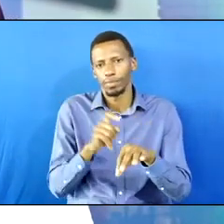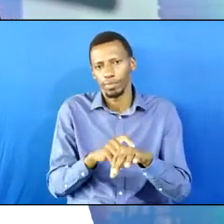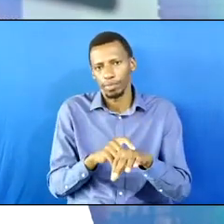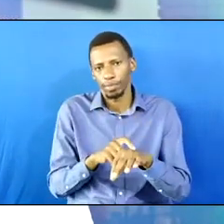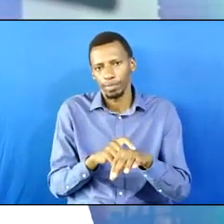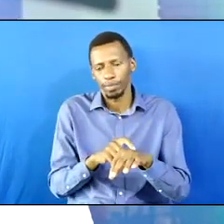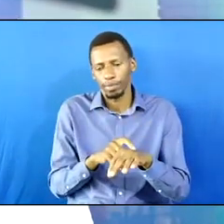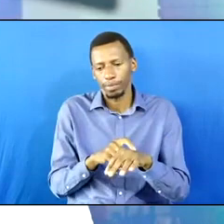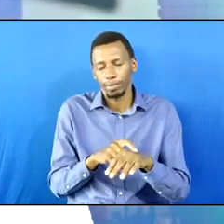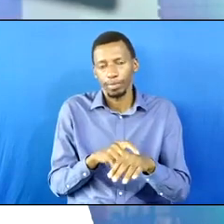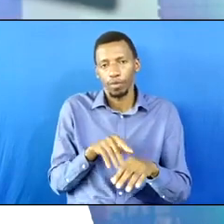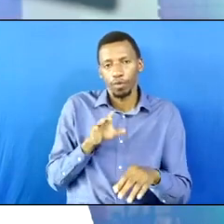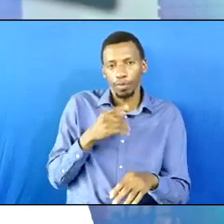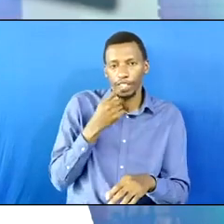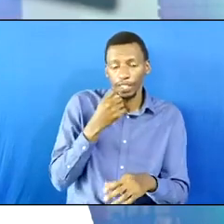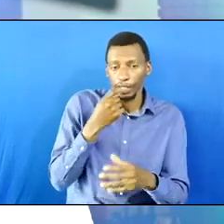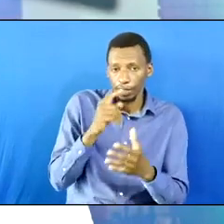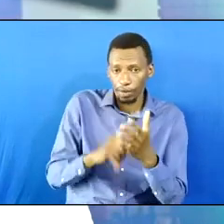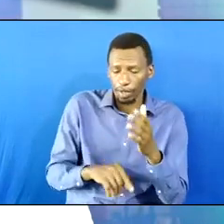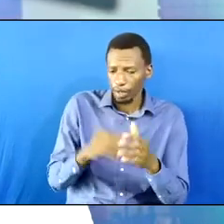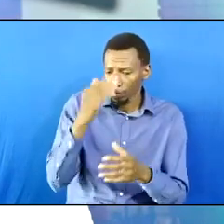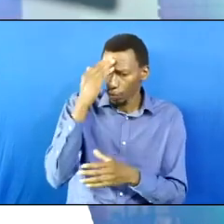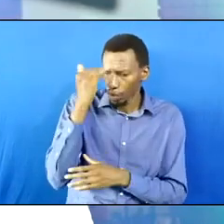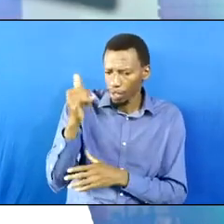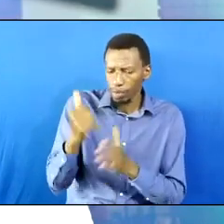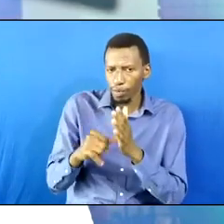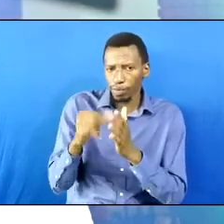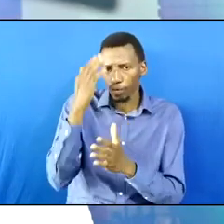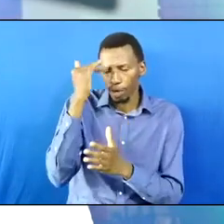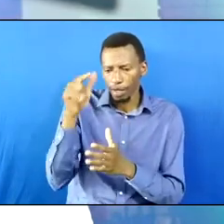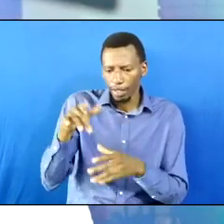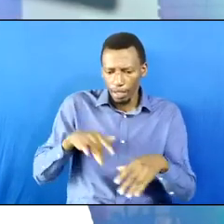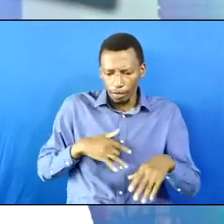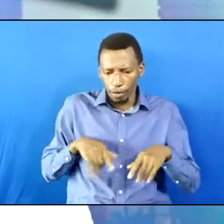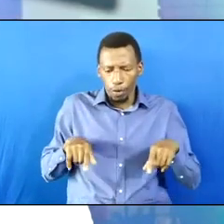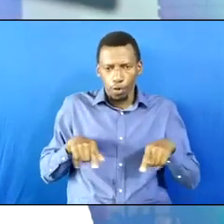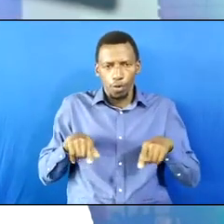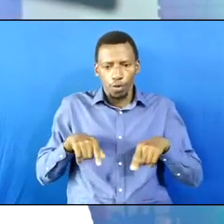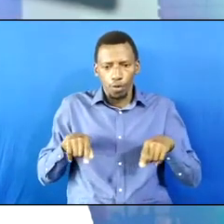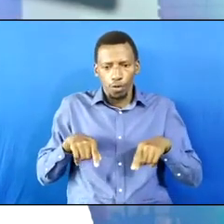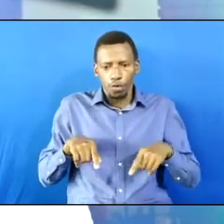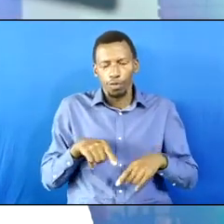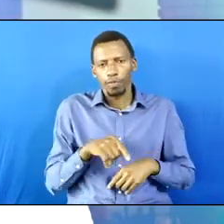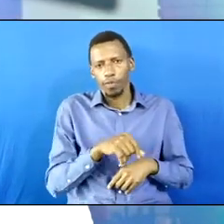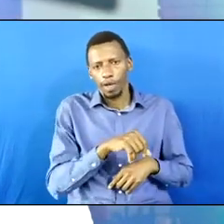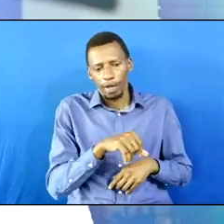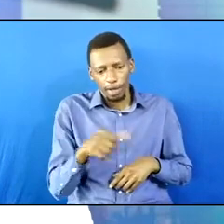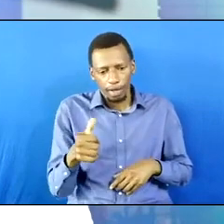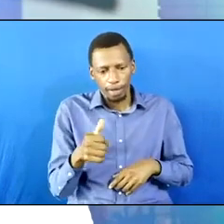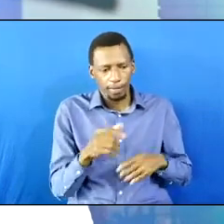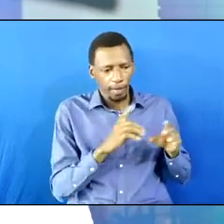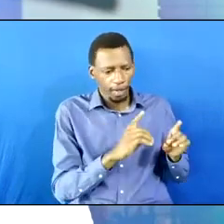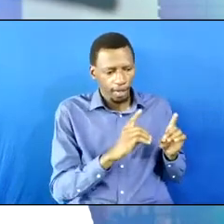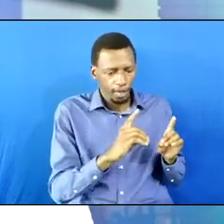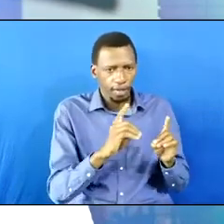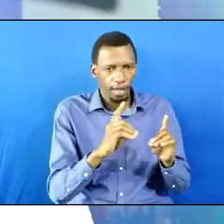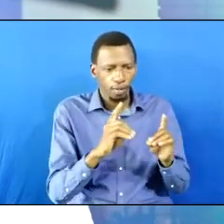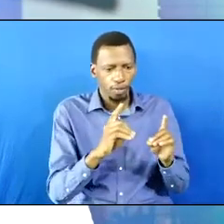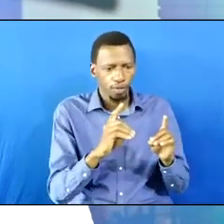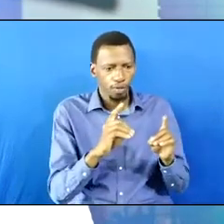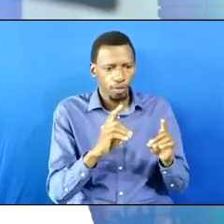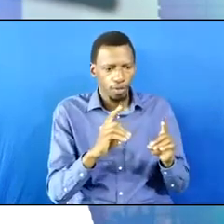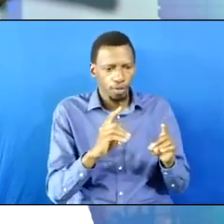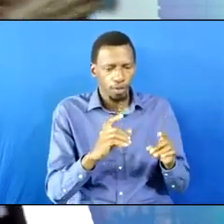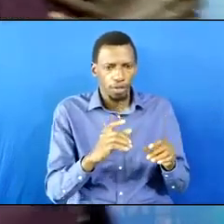in fact, Sister White says that it is because of the kind of tension the other disciples had. Every disciple was